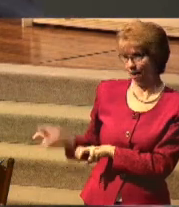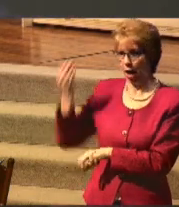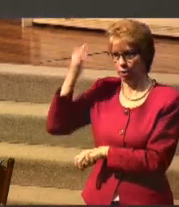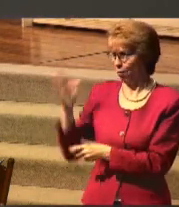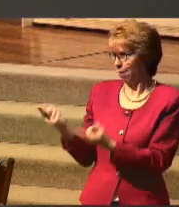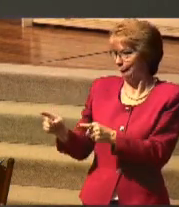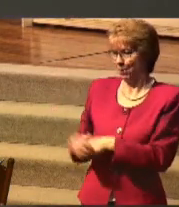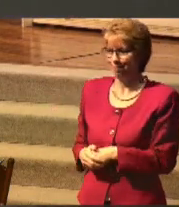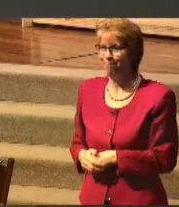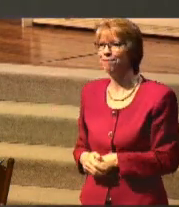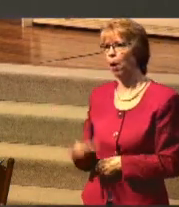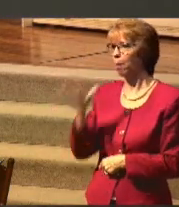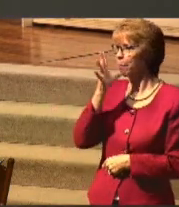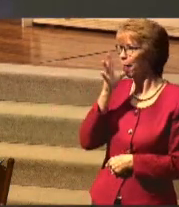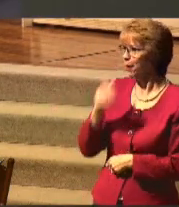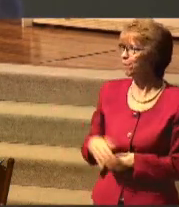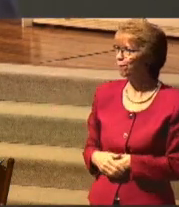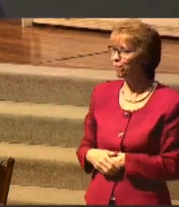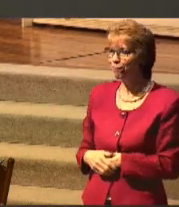like that. My mother took me